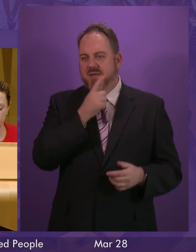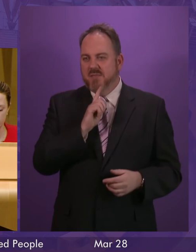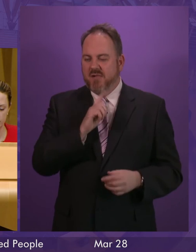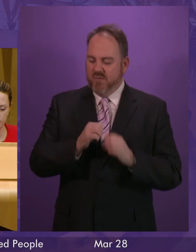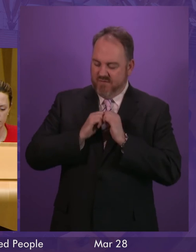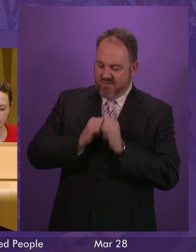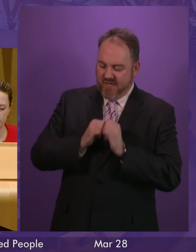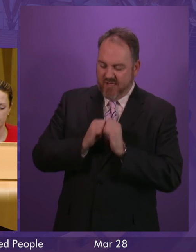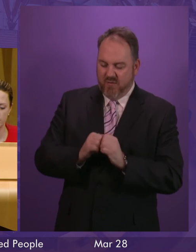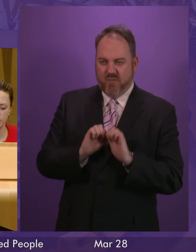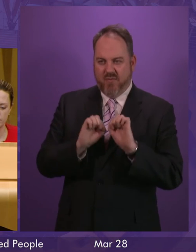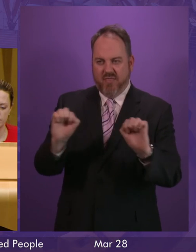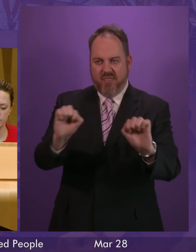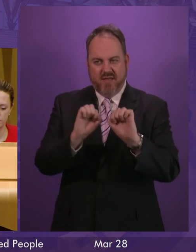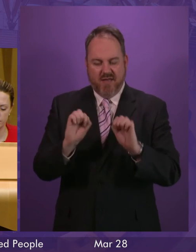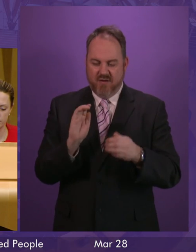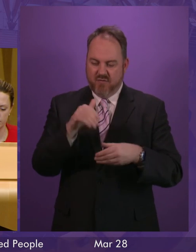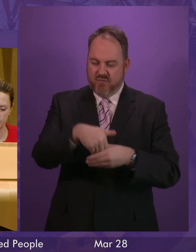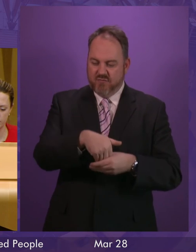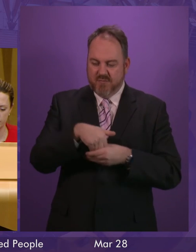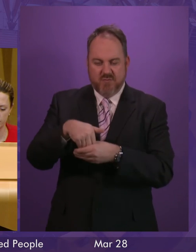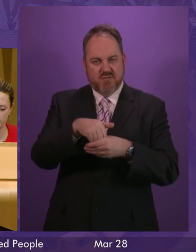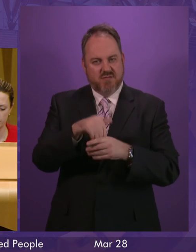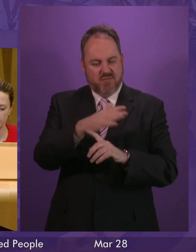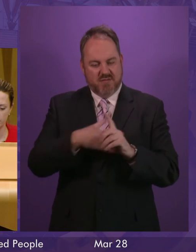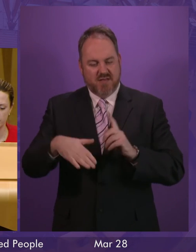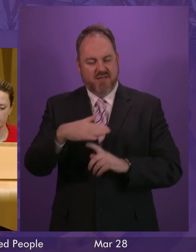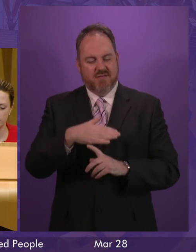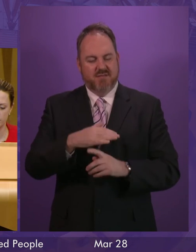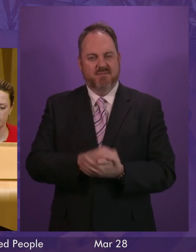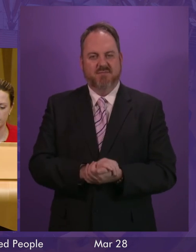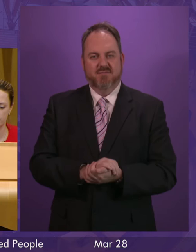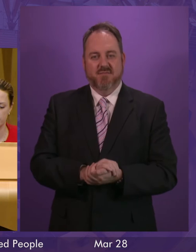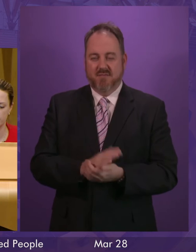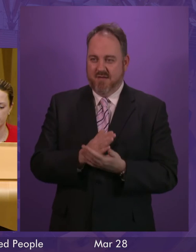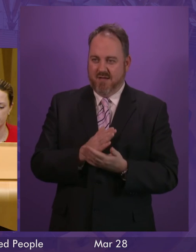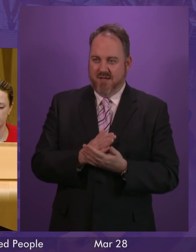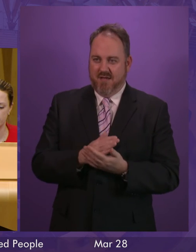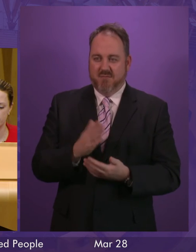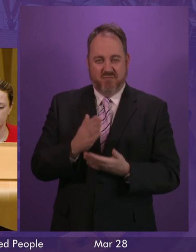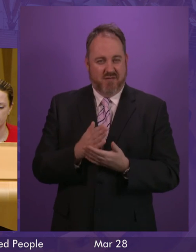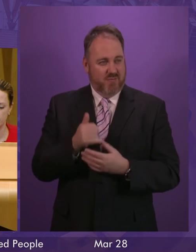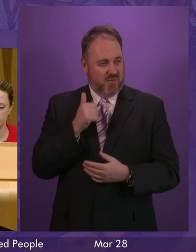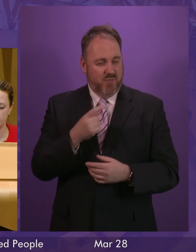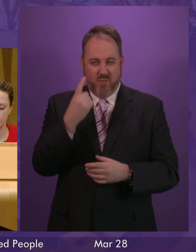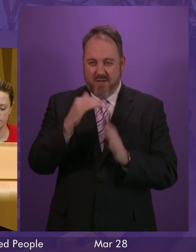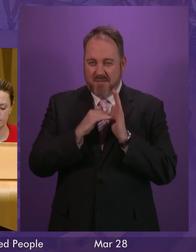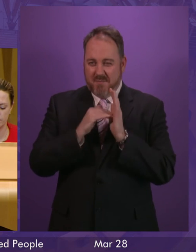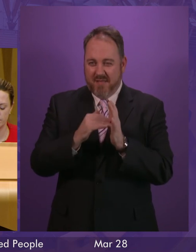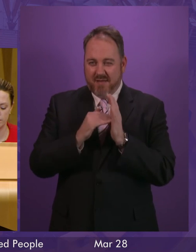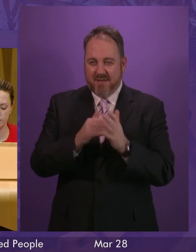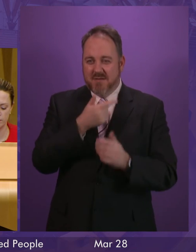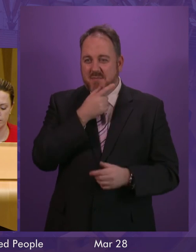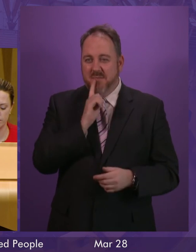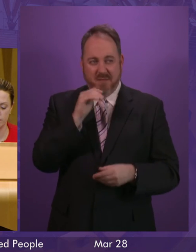society and Scotland as a whole. It's important to note this fact and declare it loudly. Over a million disabled people contribute to